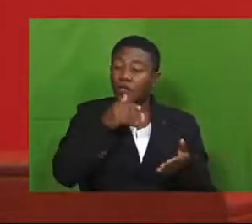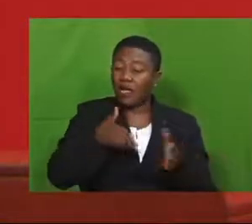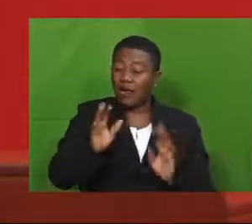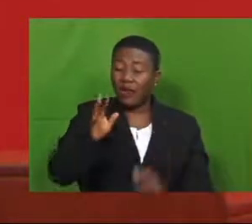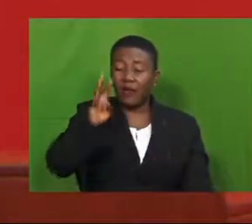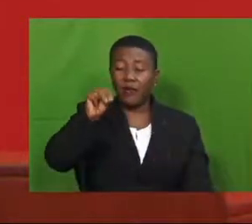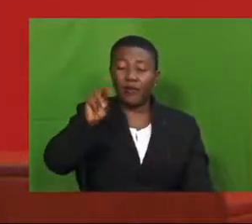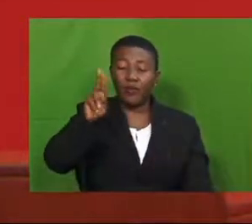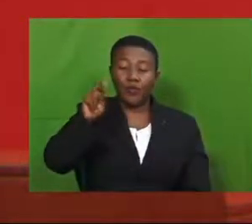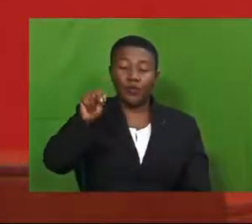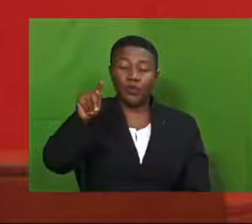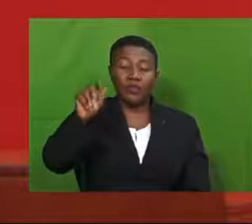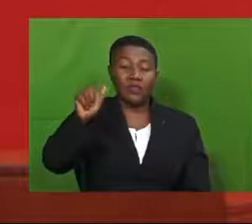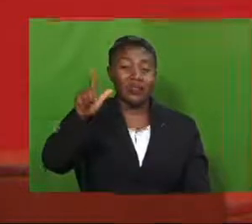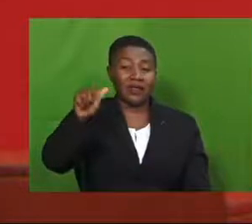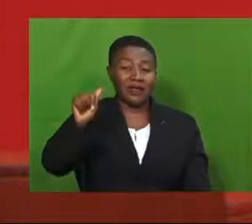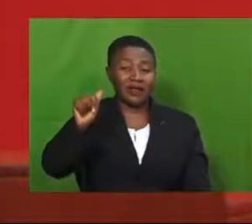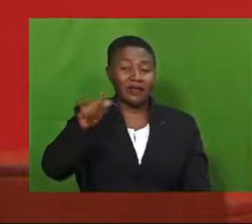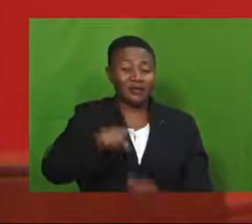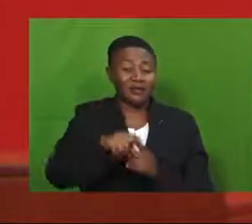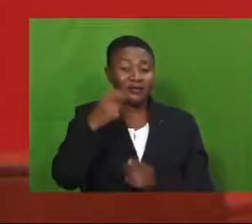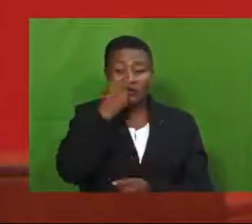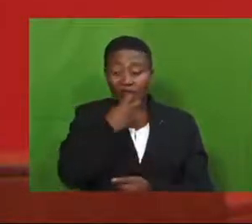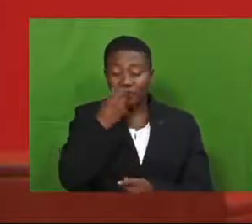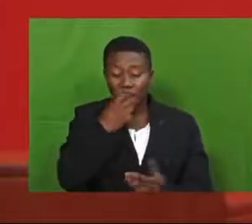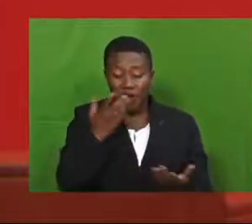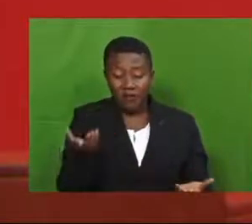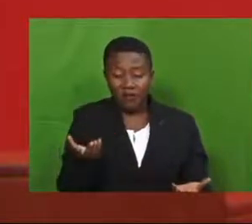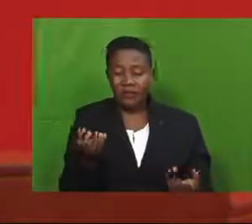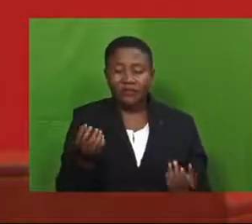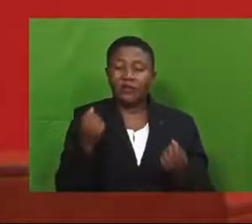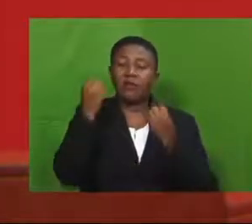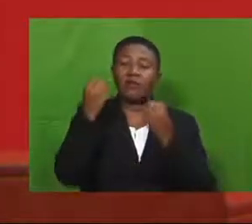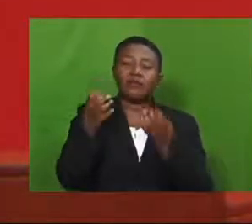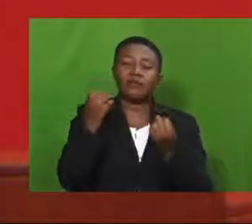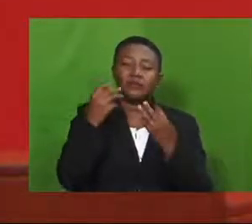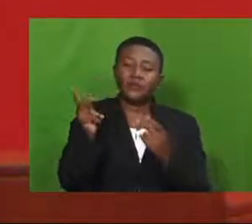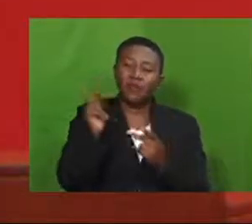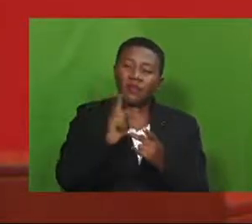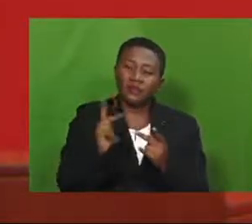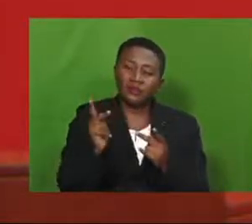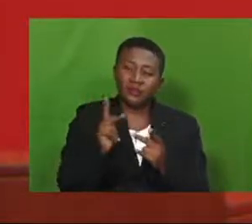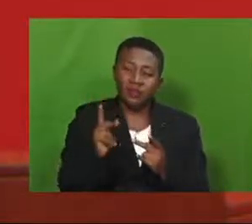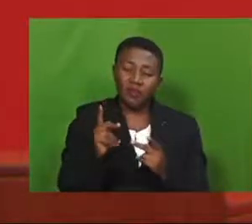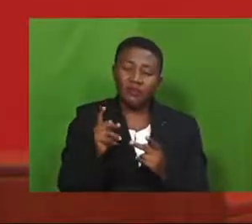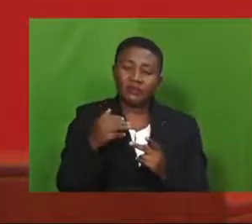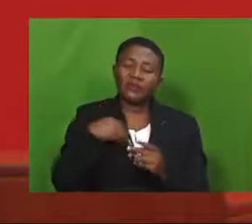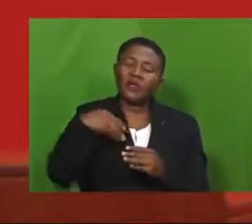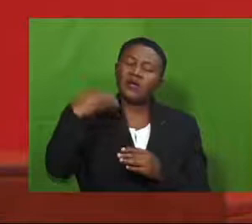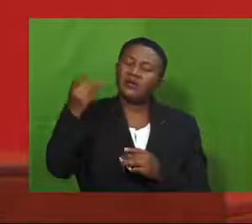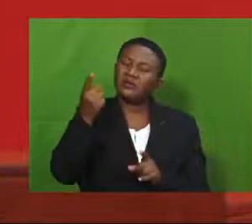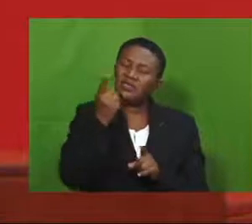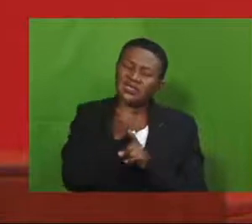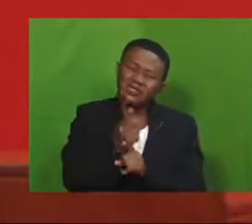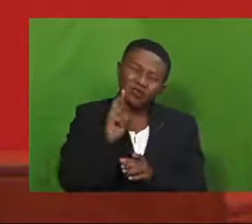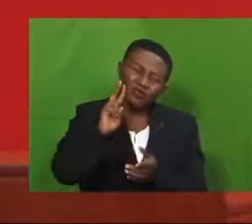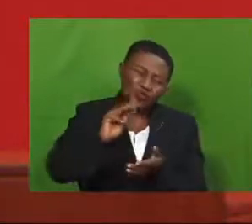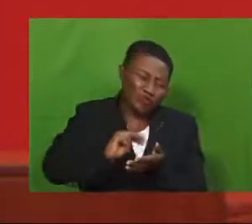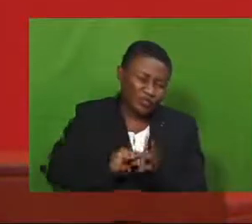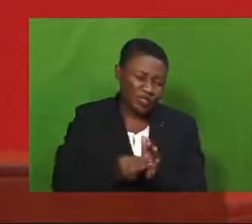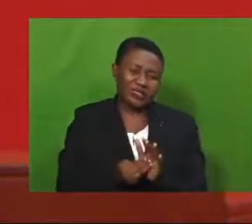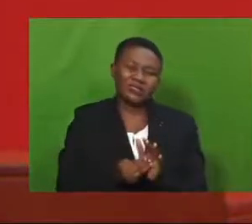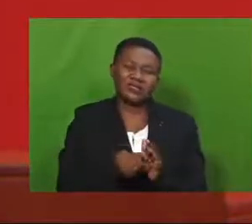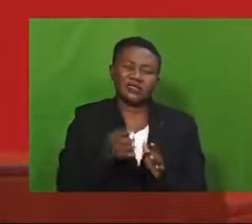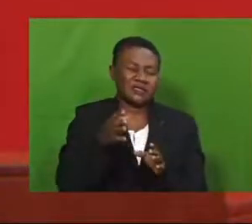speak. There are a lot of people interceding for him. So, Mutala, I'm giving you 2 minutes. Be snappy.